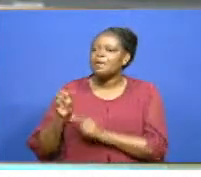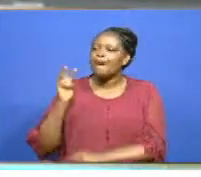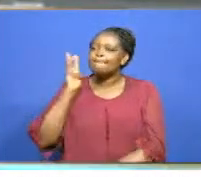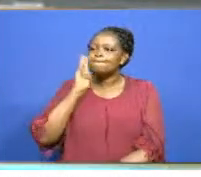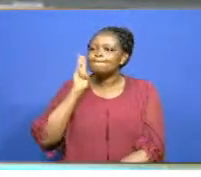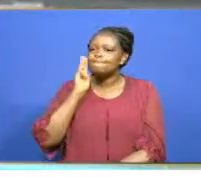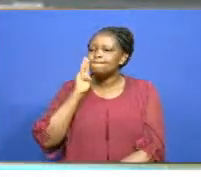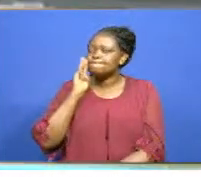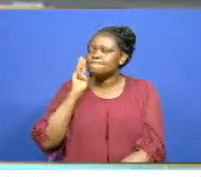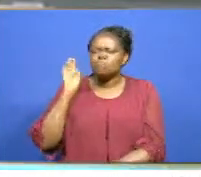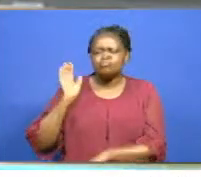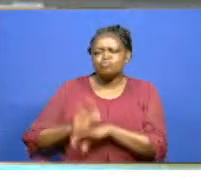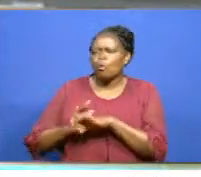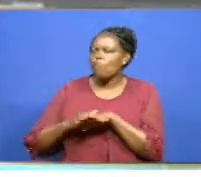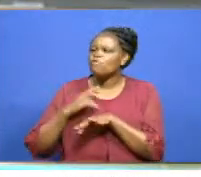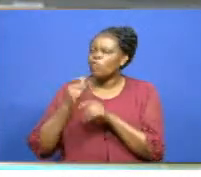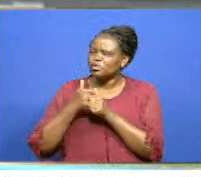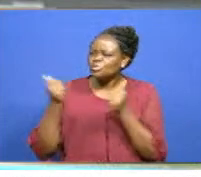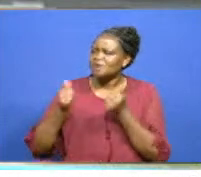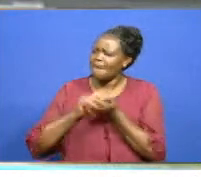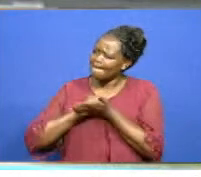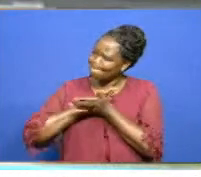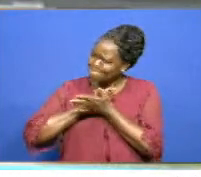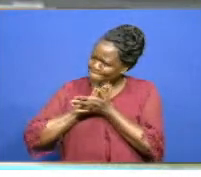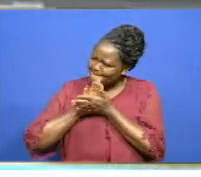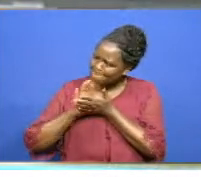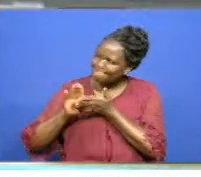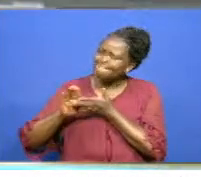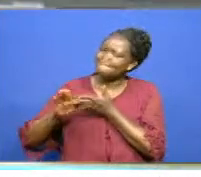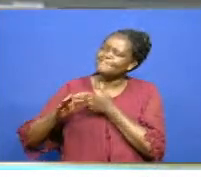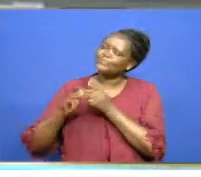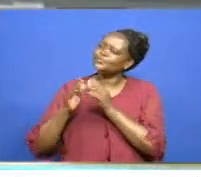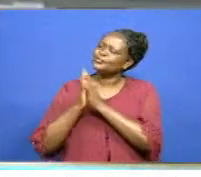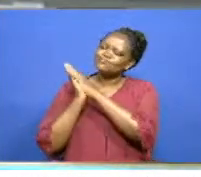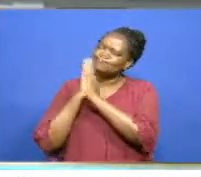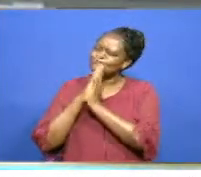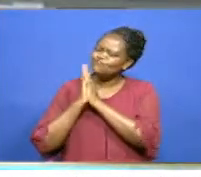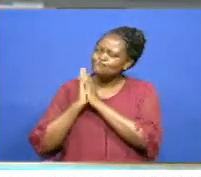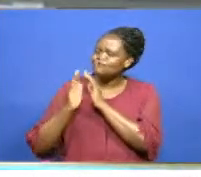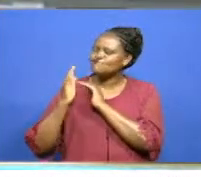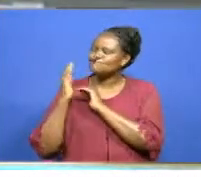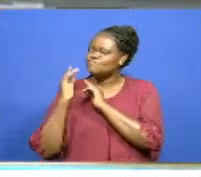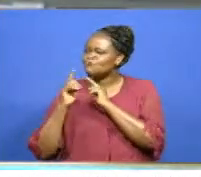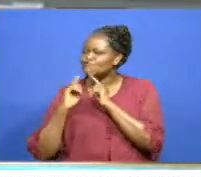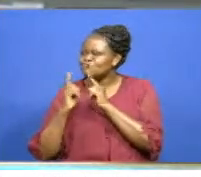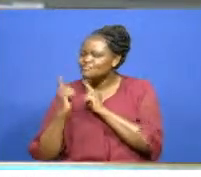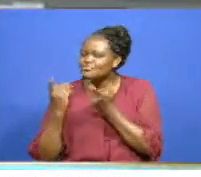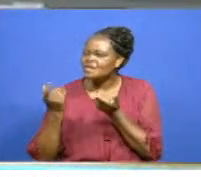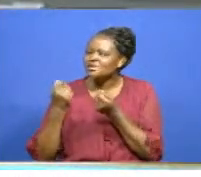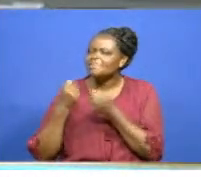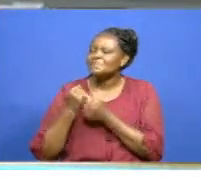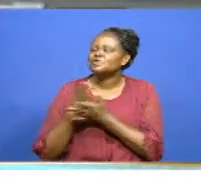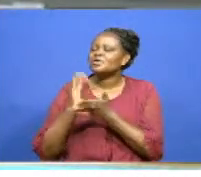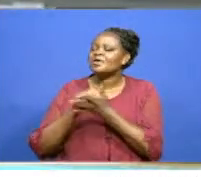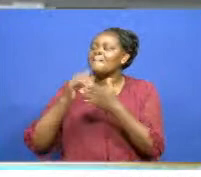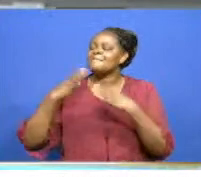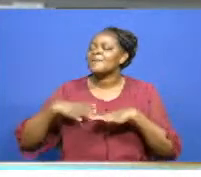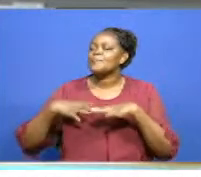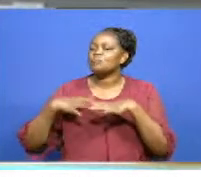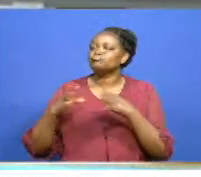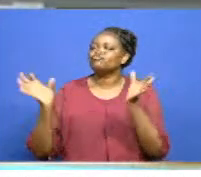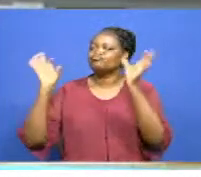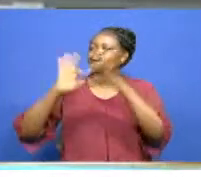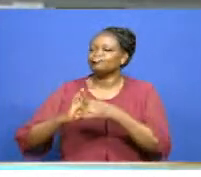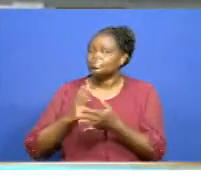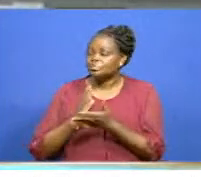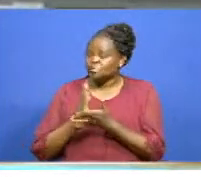very charismatic, and he was very fluent in his speeches, and he could be able to galvanize people in whatever we want to do. Actually, if you